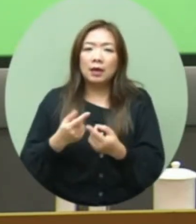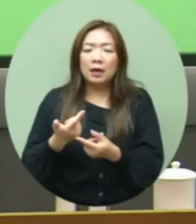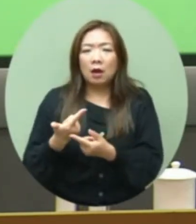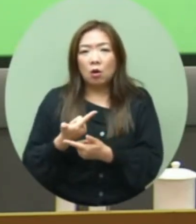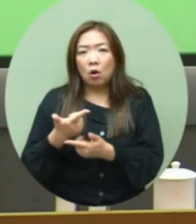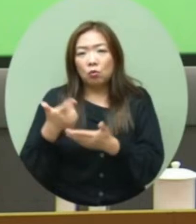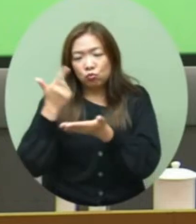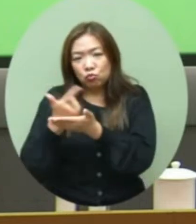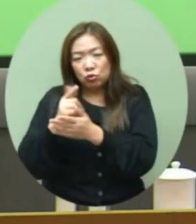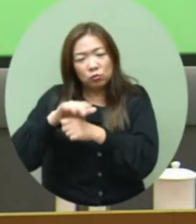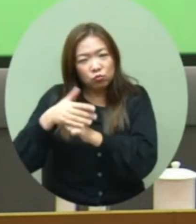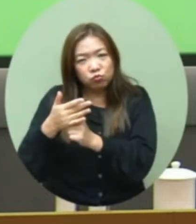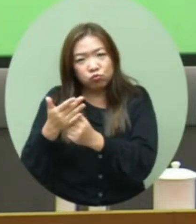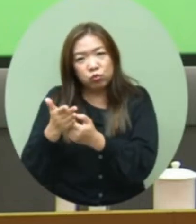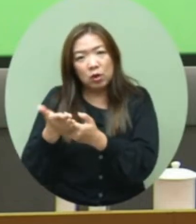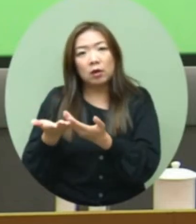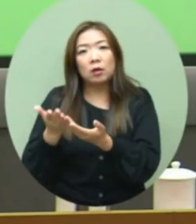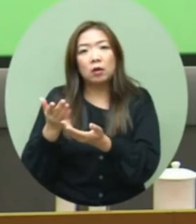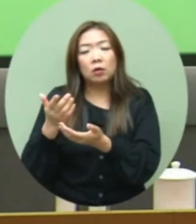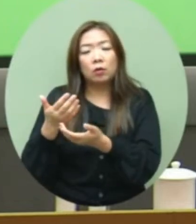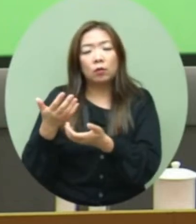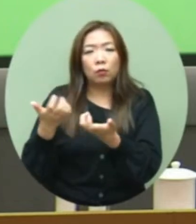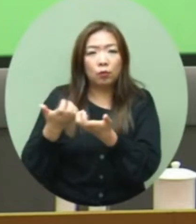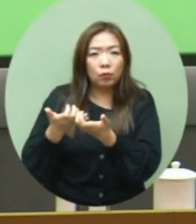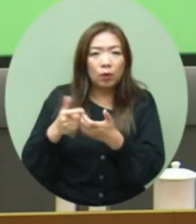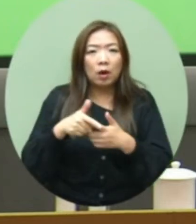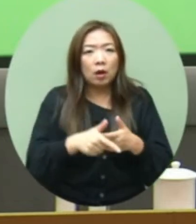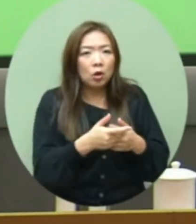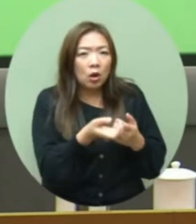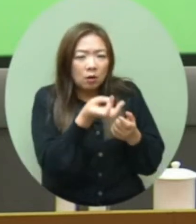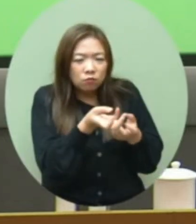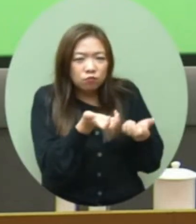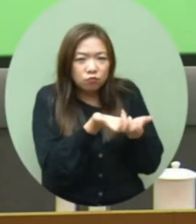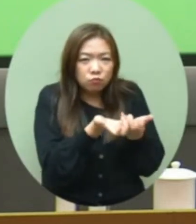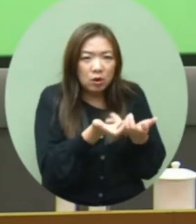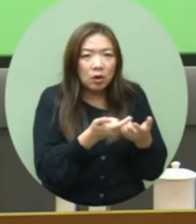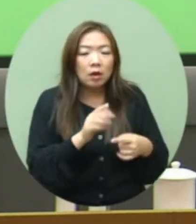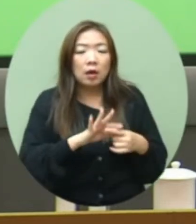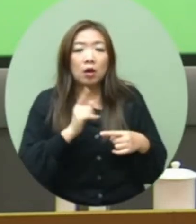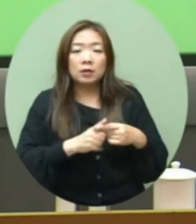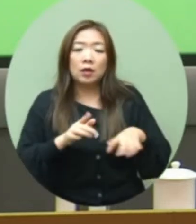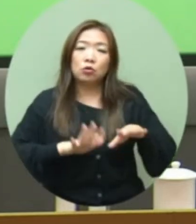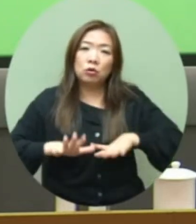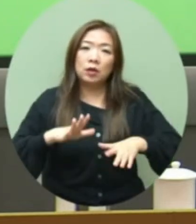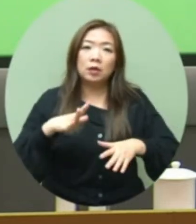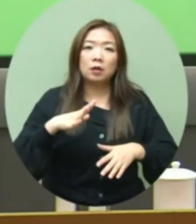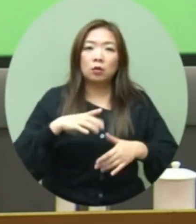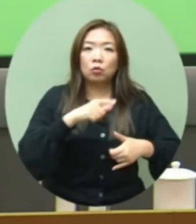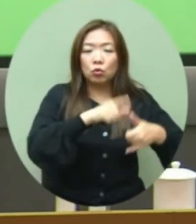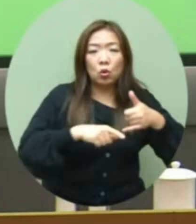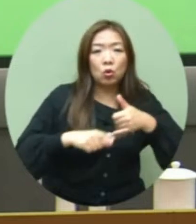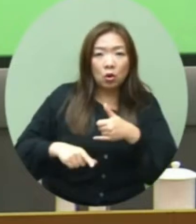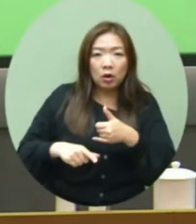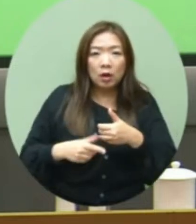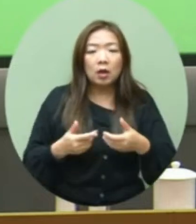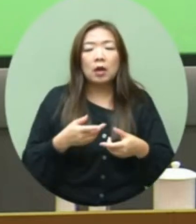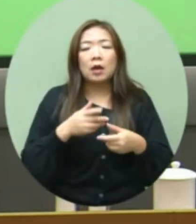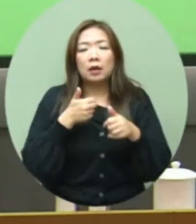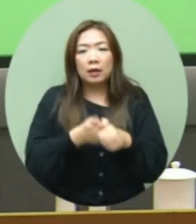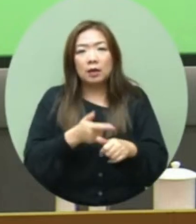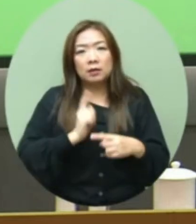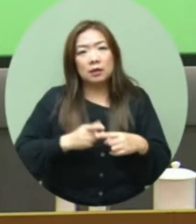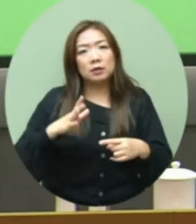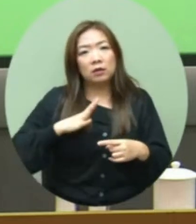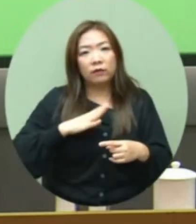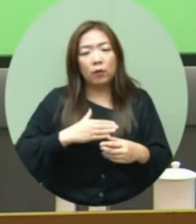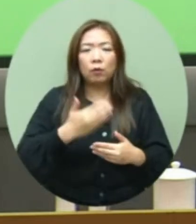Of course, there is a relationship between macro and micro perspective. We